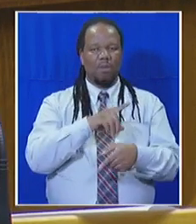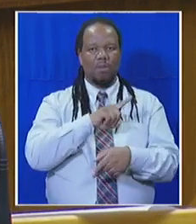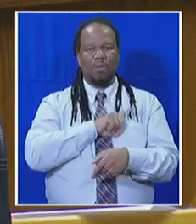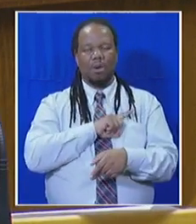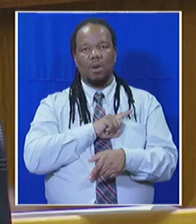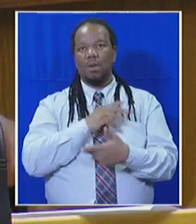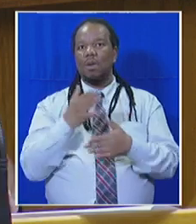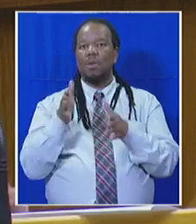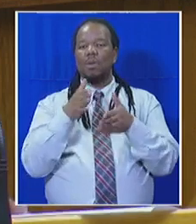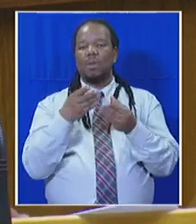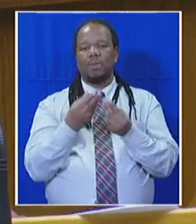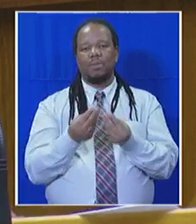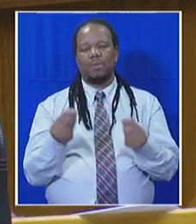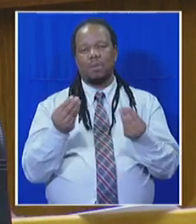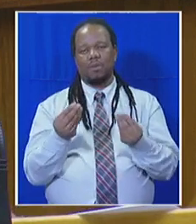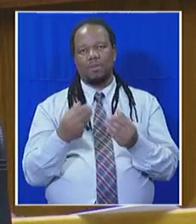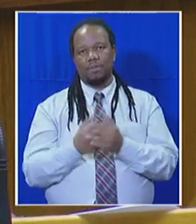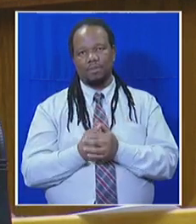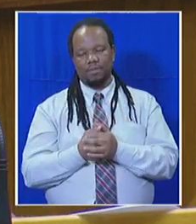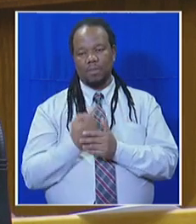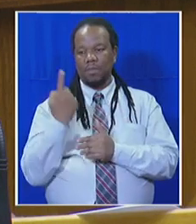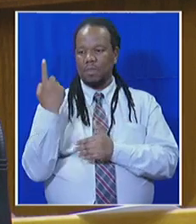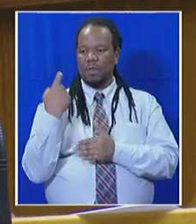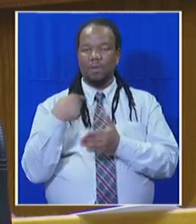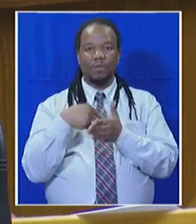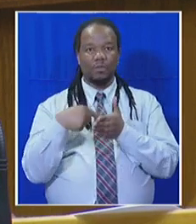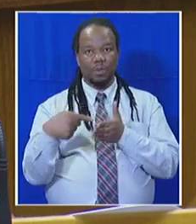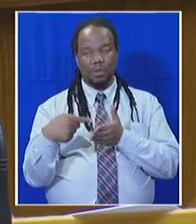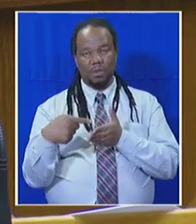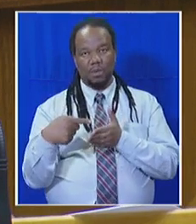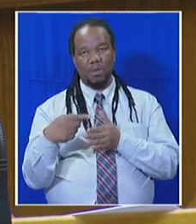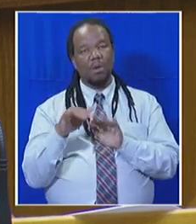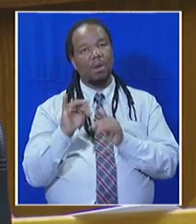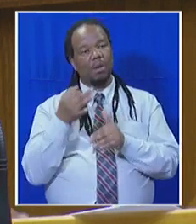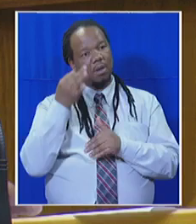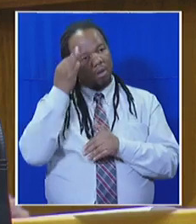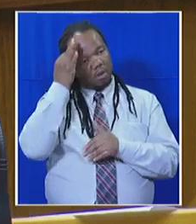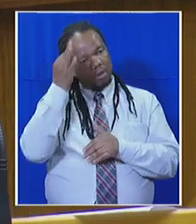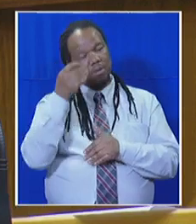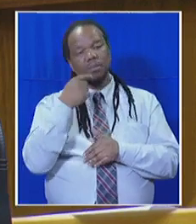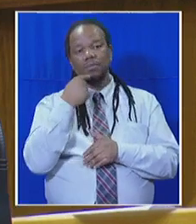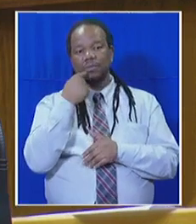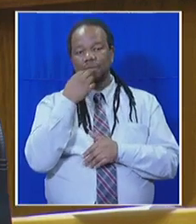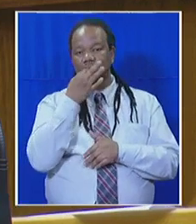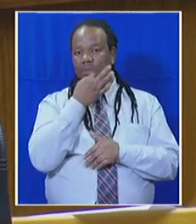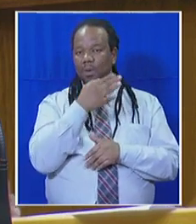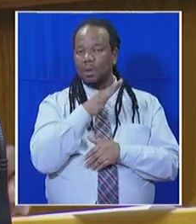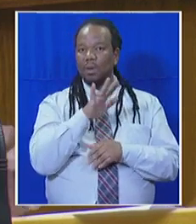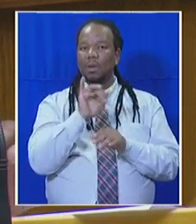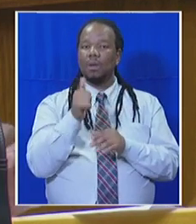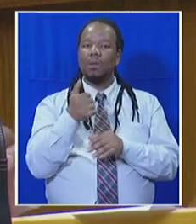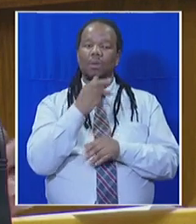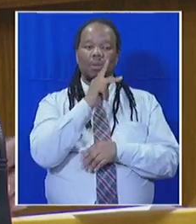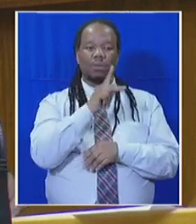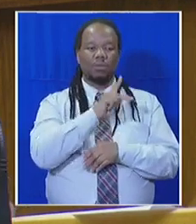yesomiso. Kuze kwathi ke ngeviki edlule sabona uhulumeni esedeclare indawo ey'fana KwaZulu-Natal